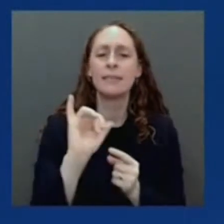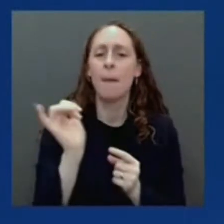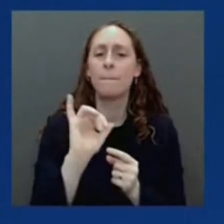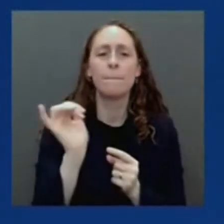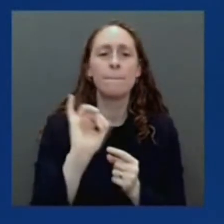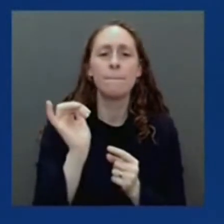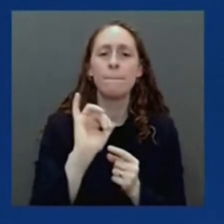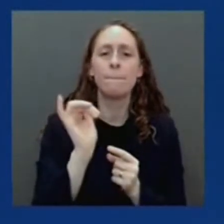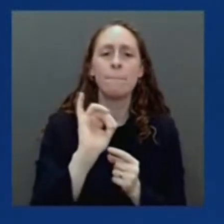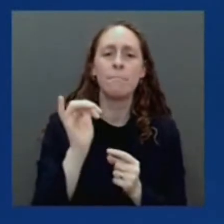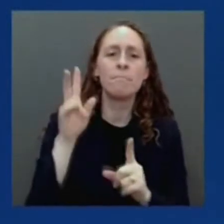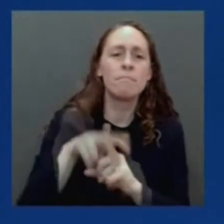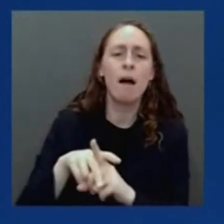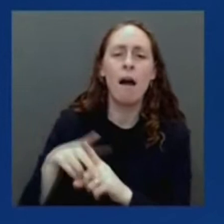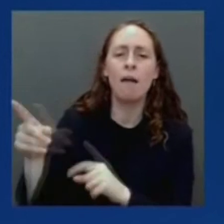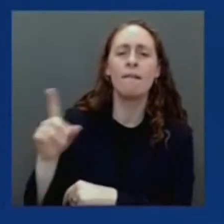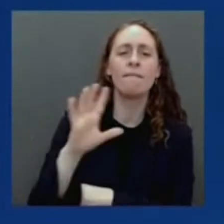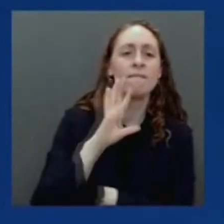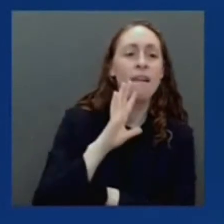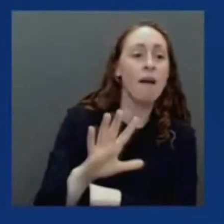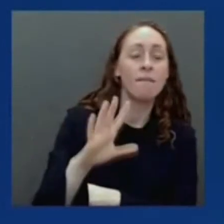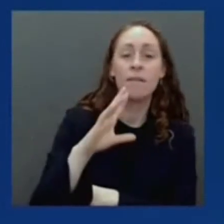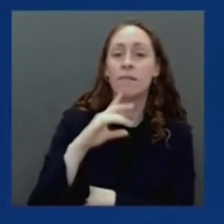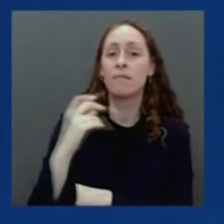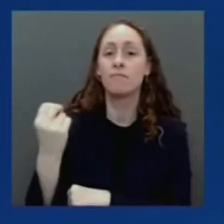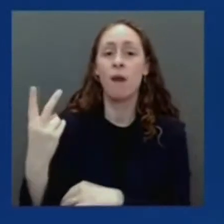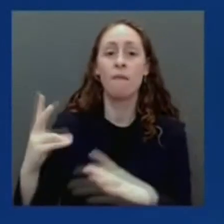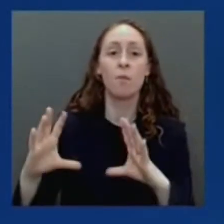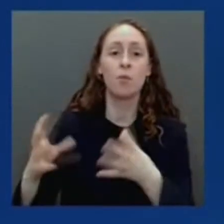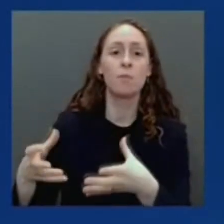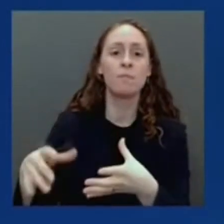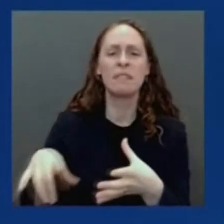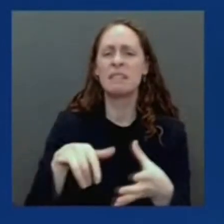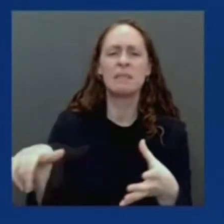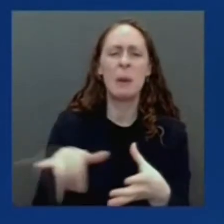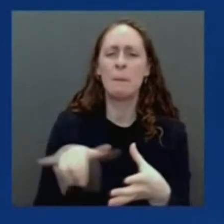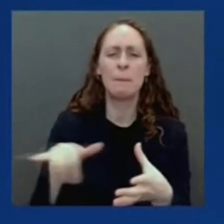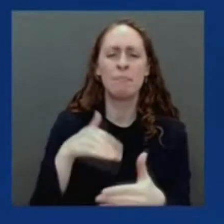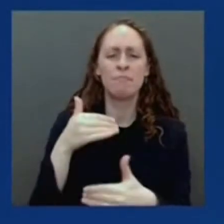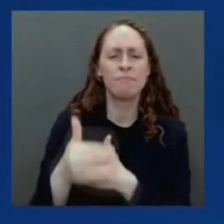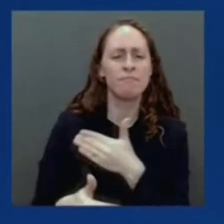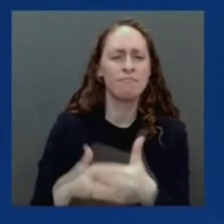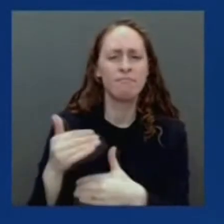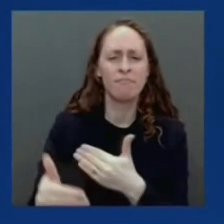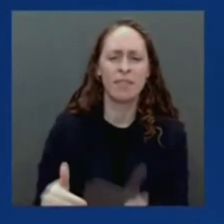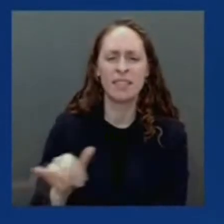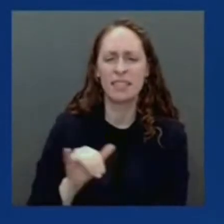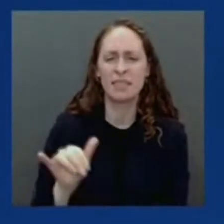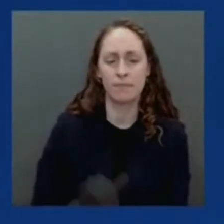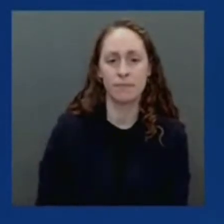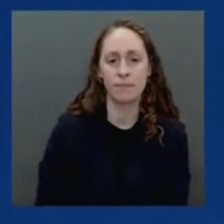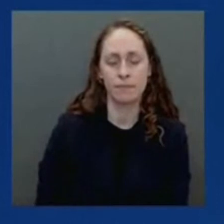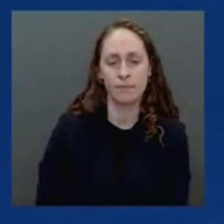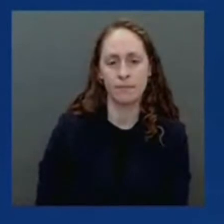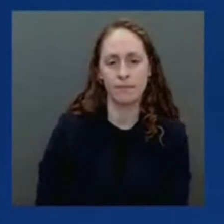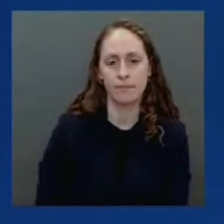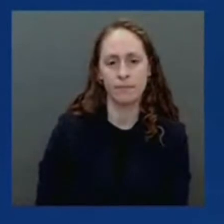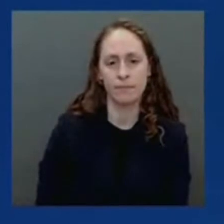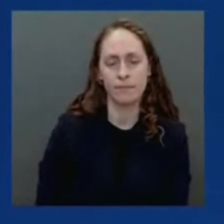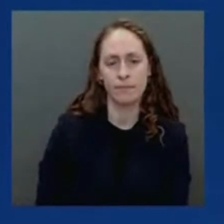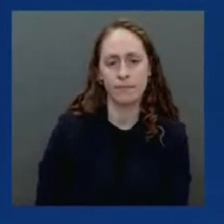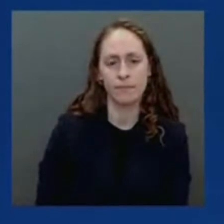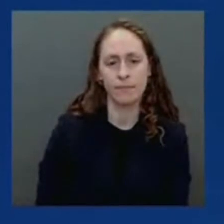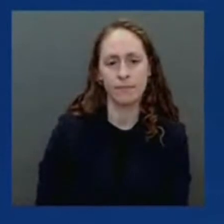Importantly, this vaccine is specifically formulated for kids under the age of 5. So we're working closely with states, local